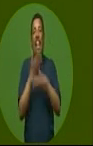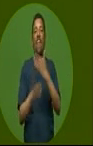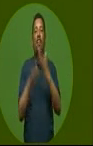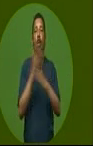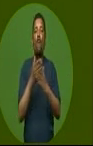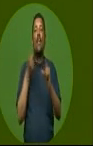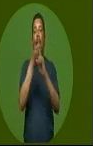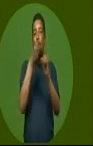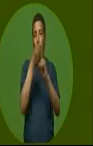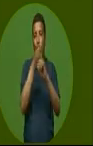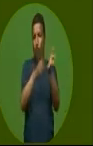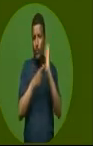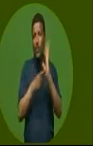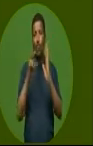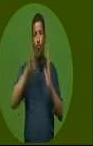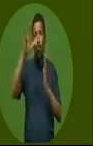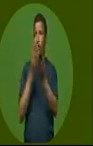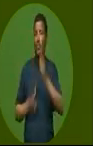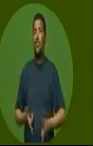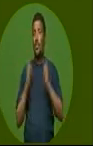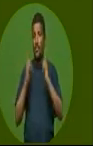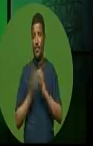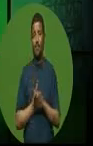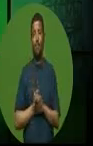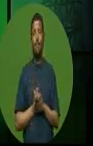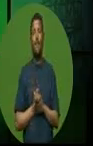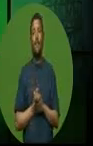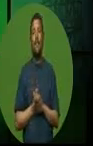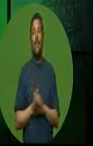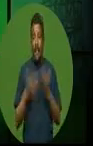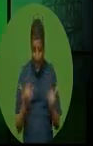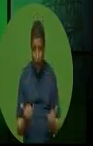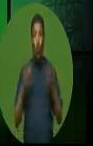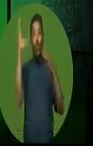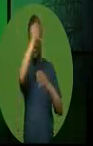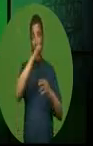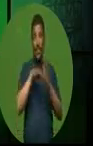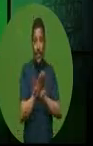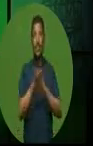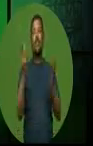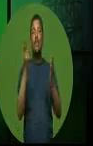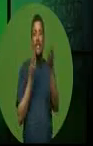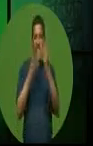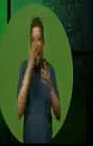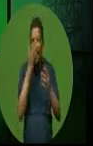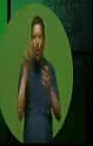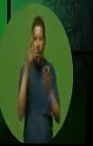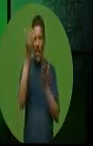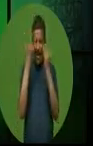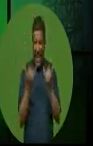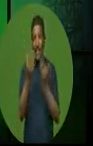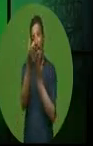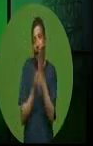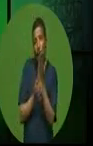of claims on foreign residents. Let's now consider the trend of current